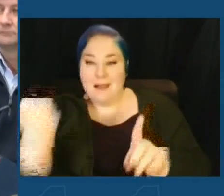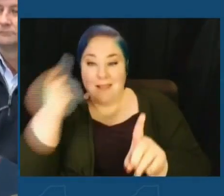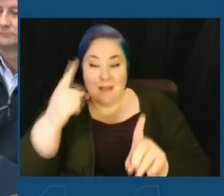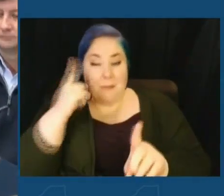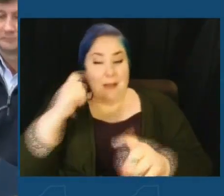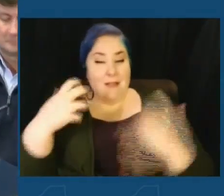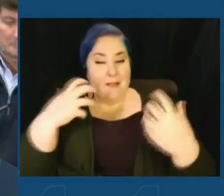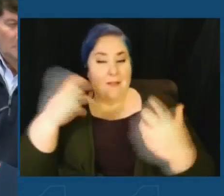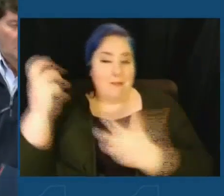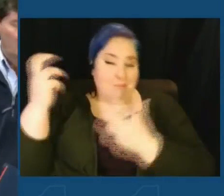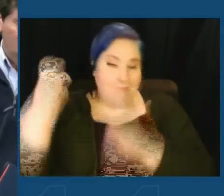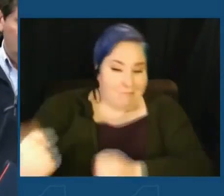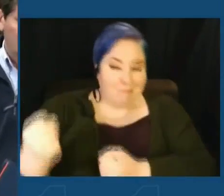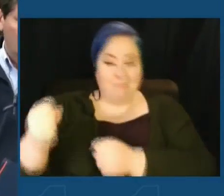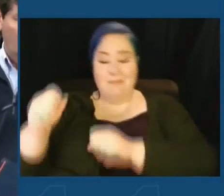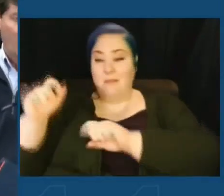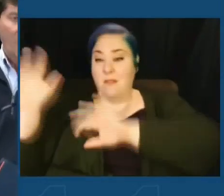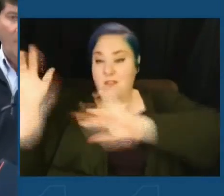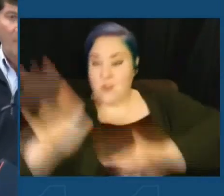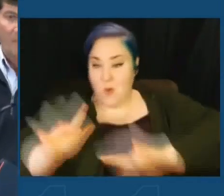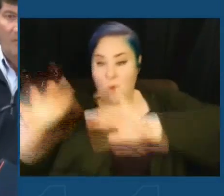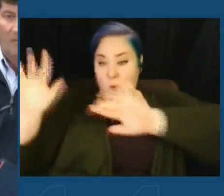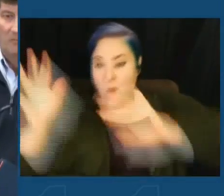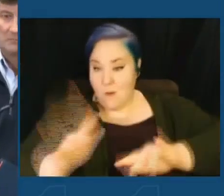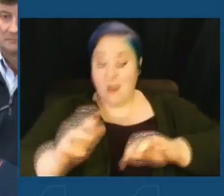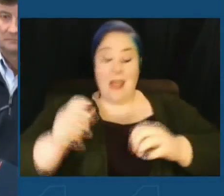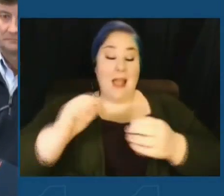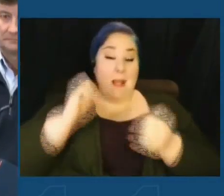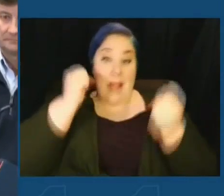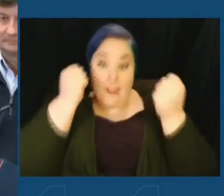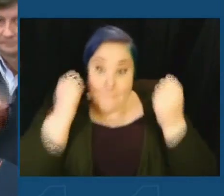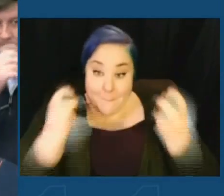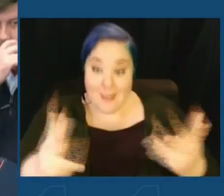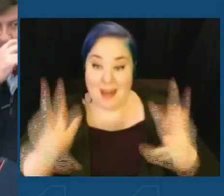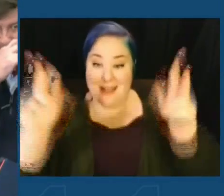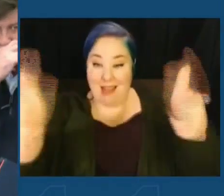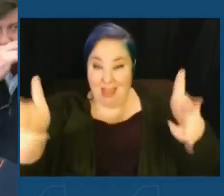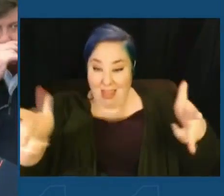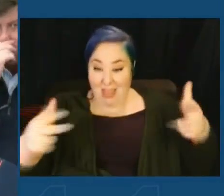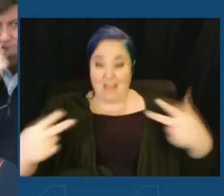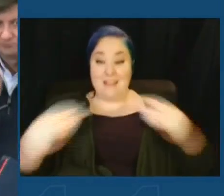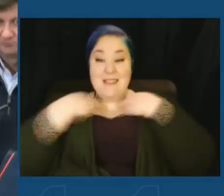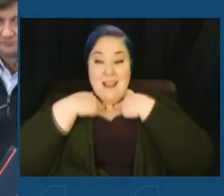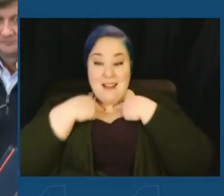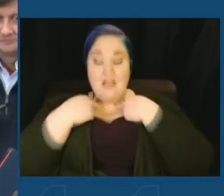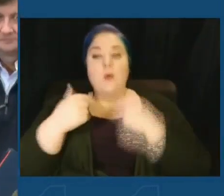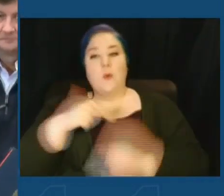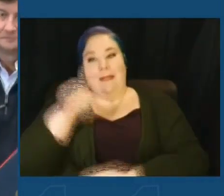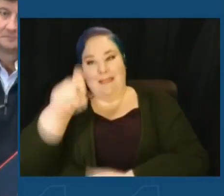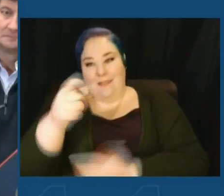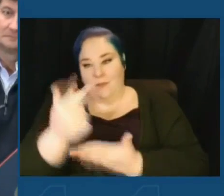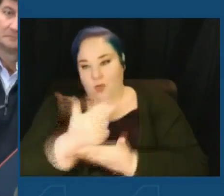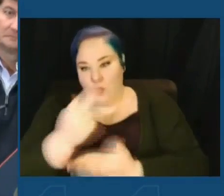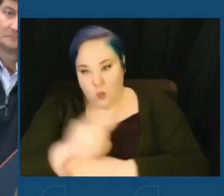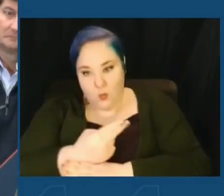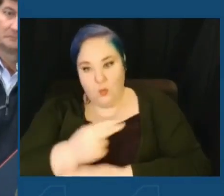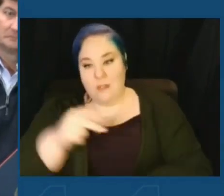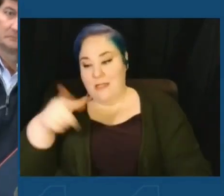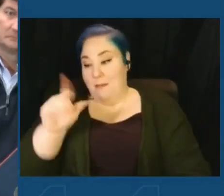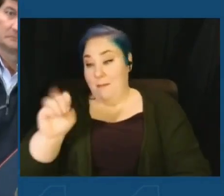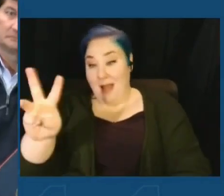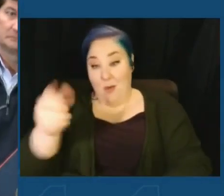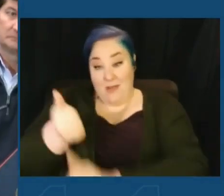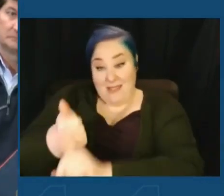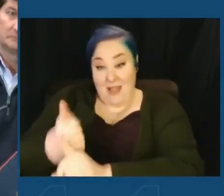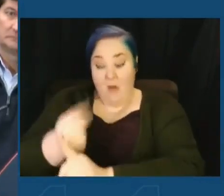of cars that are stranded and trucks that are stranded, we've had to use those plowing resources for emergency response.